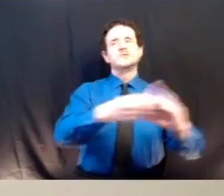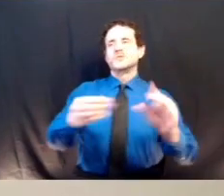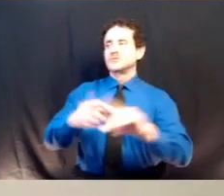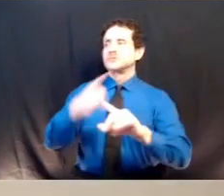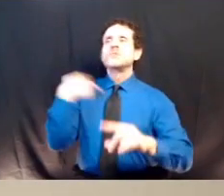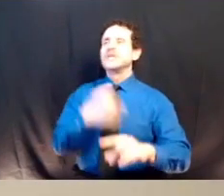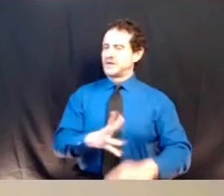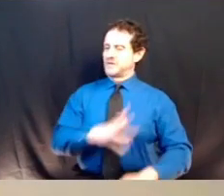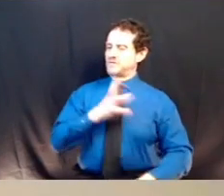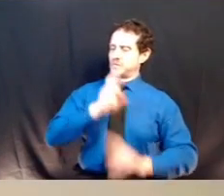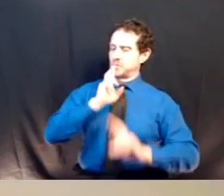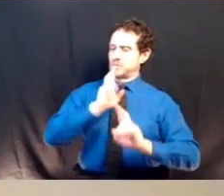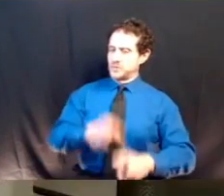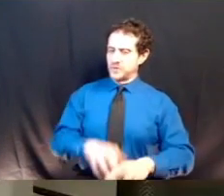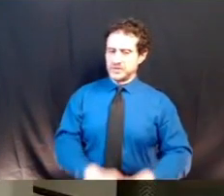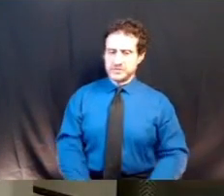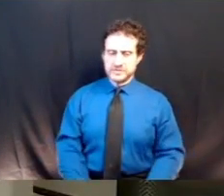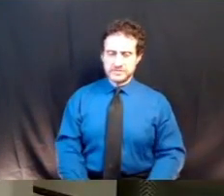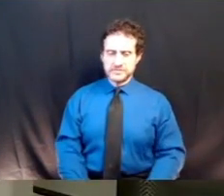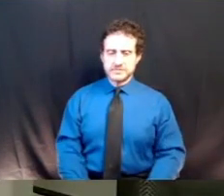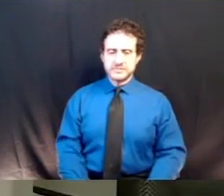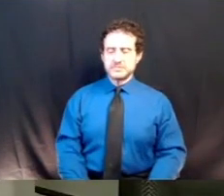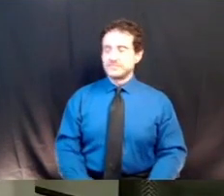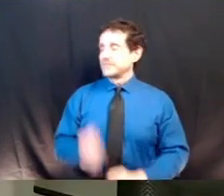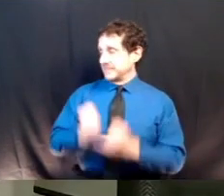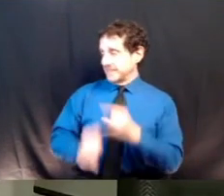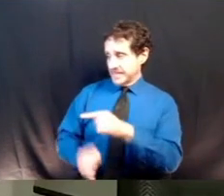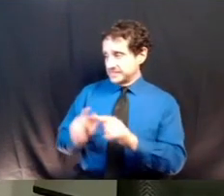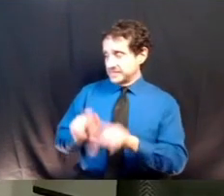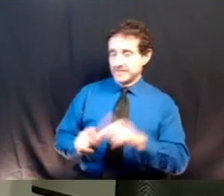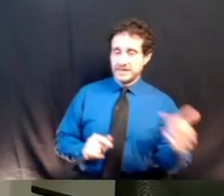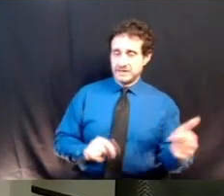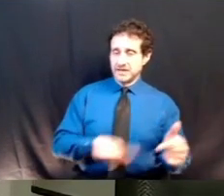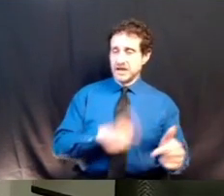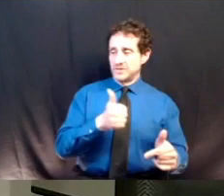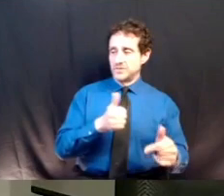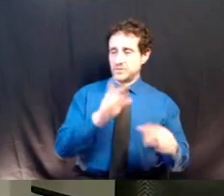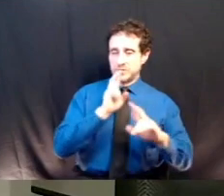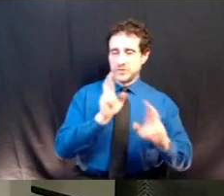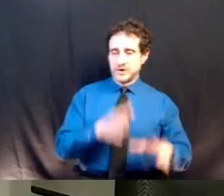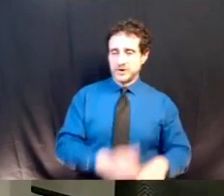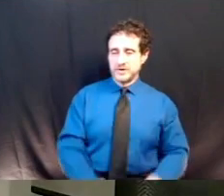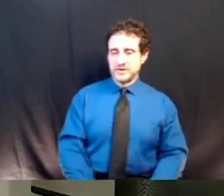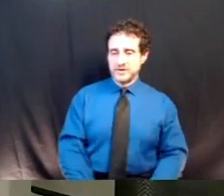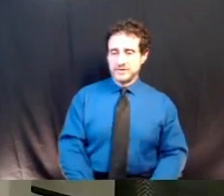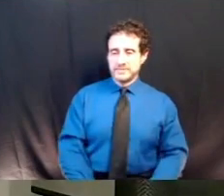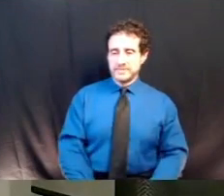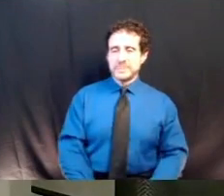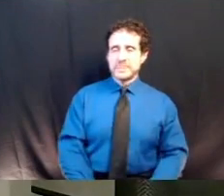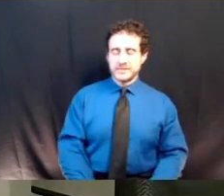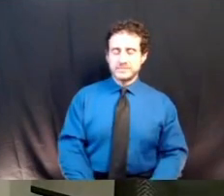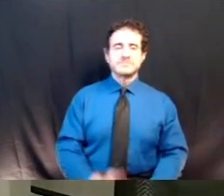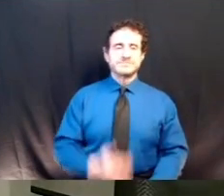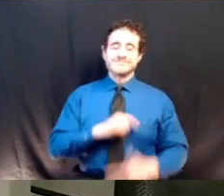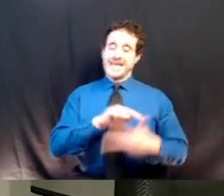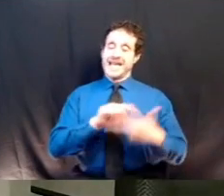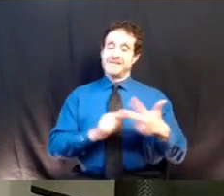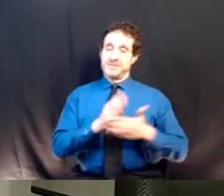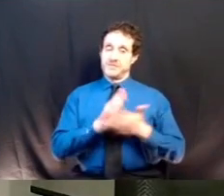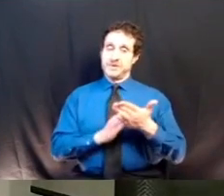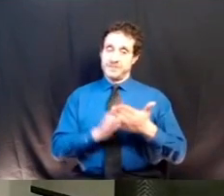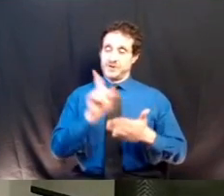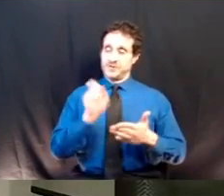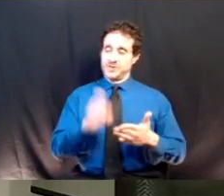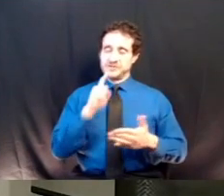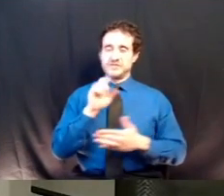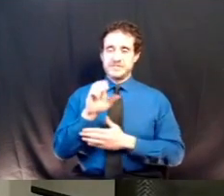Okay, this has to be your last one, and then we'll have to go to Tina. Just keep it on time. I have a three-parter, unfortunately, from Brad Edwards from